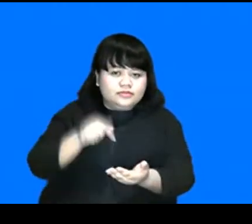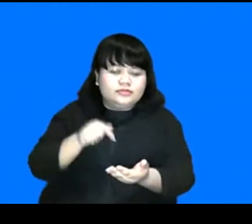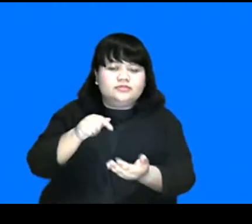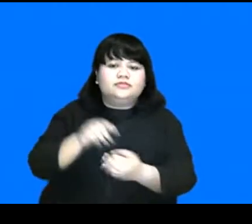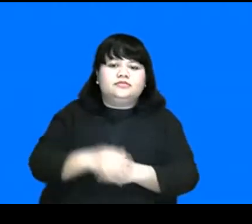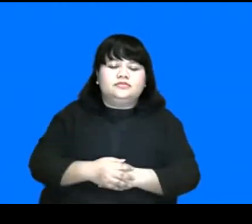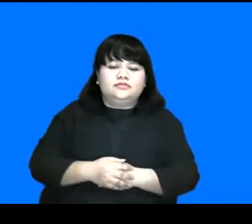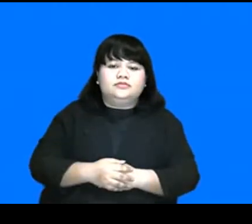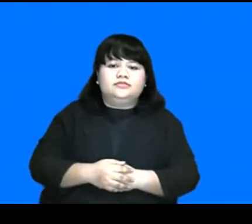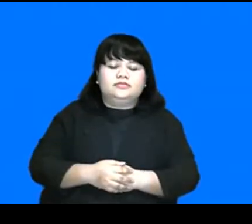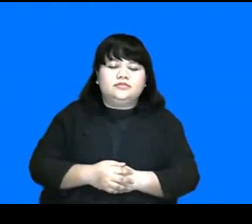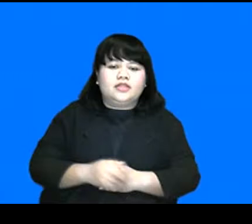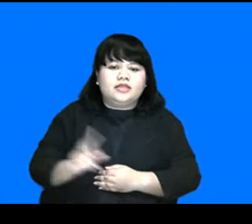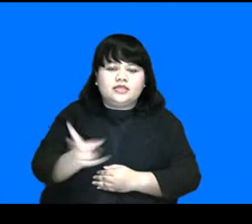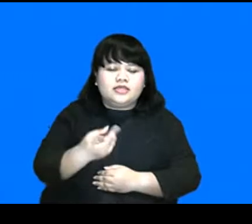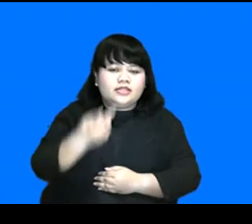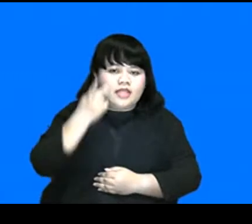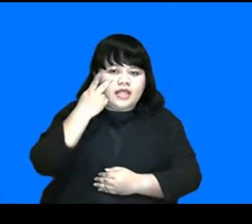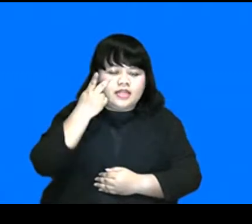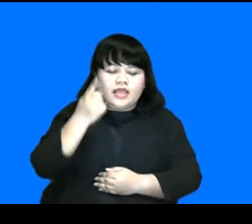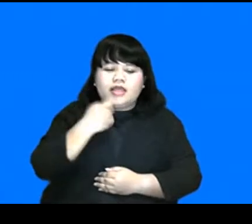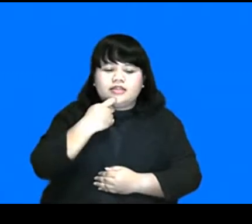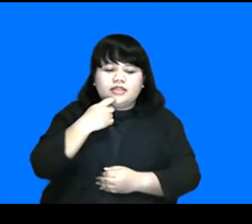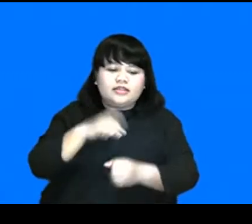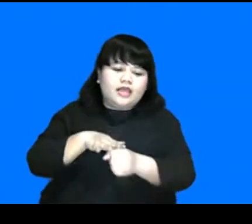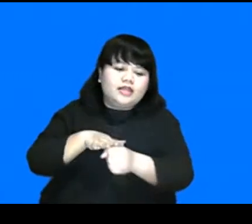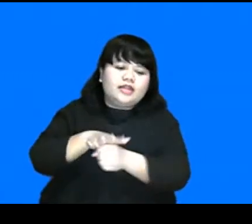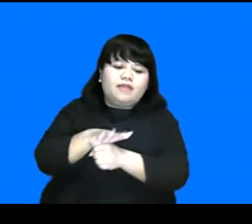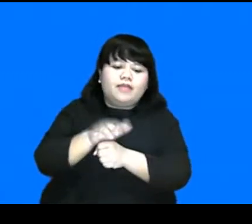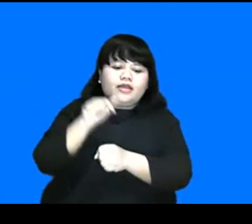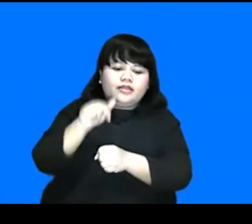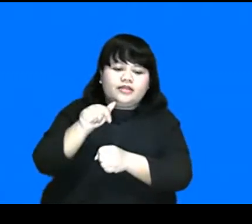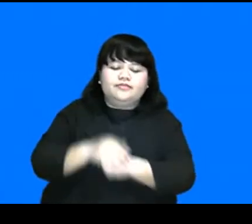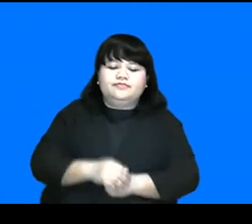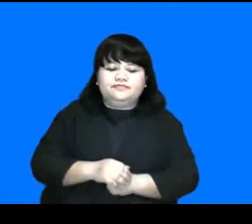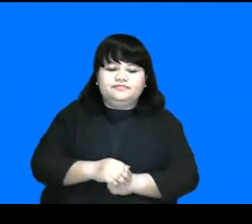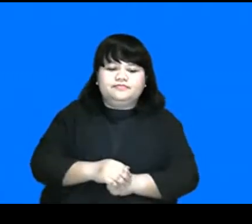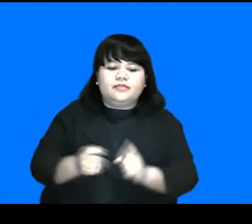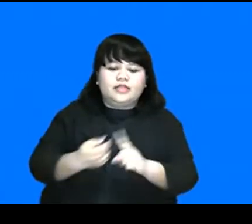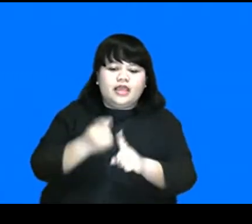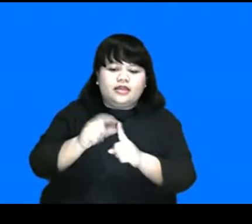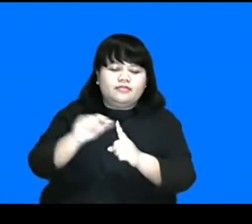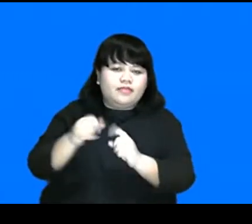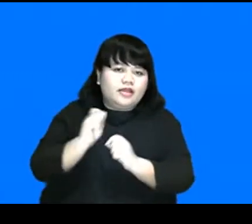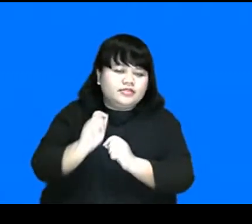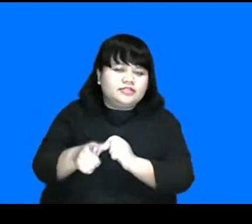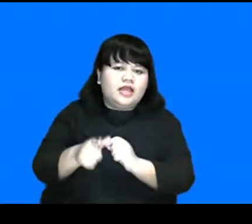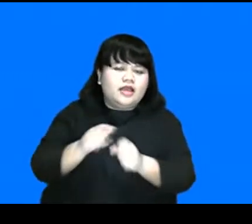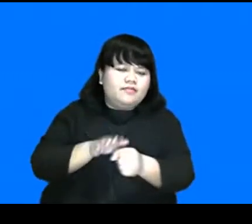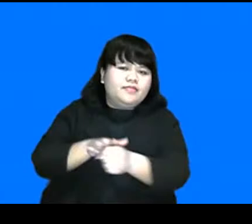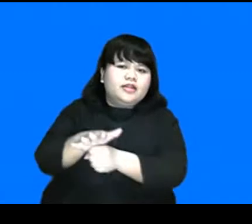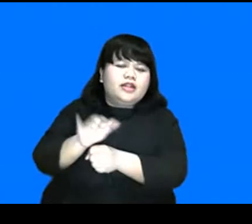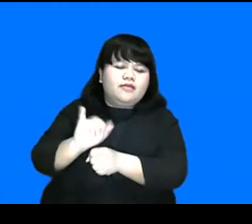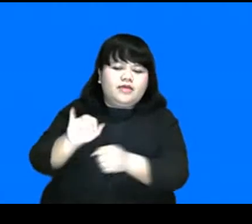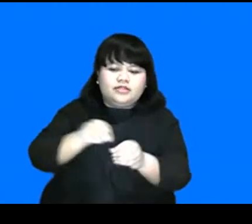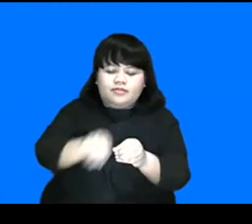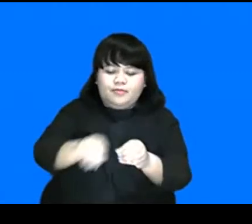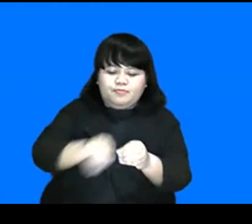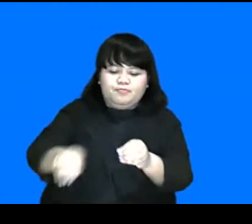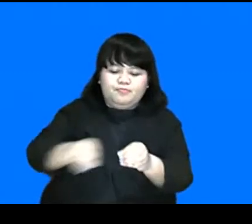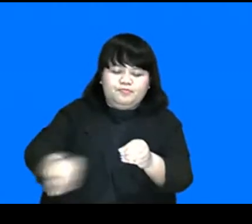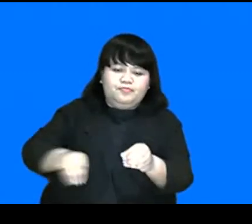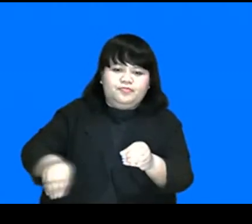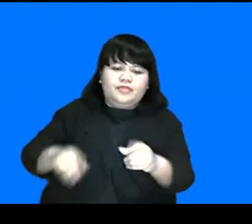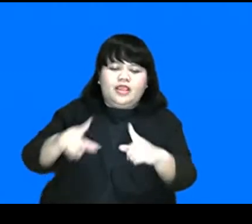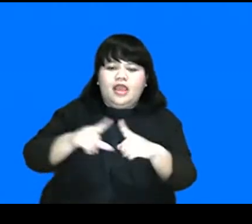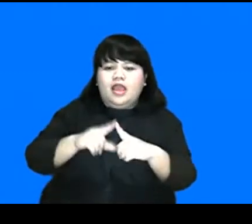adverse effect on tax is going to be on the agriculture. And again, I would like to comment